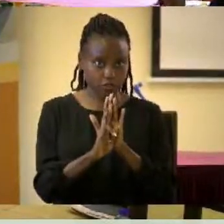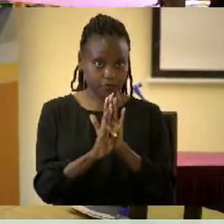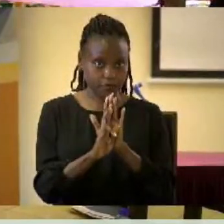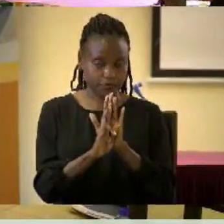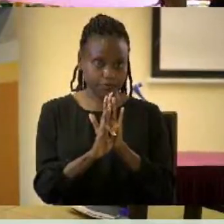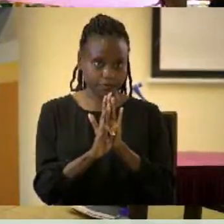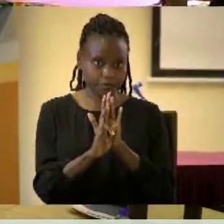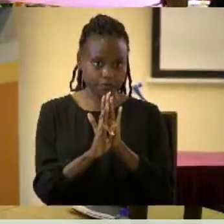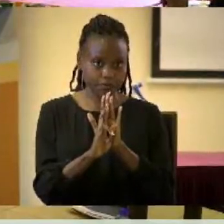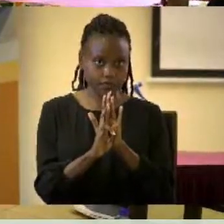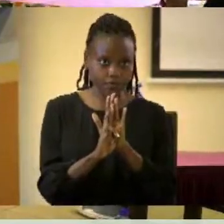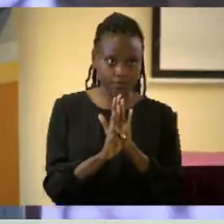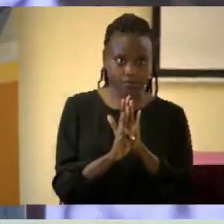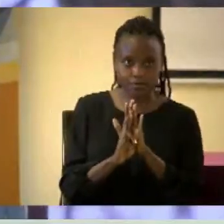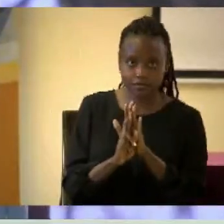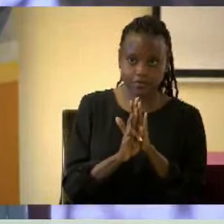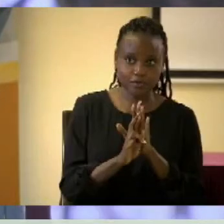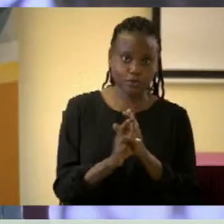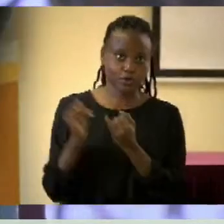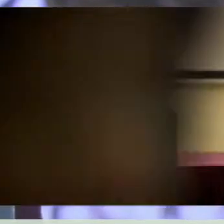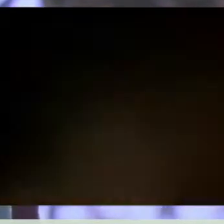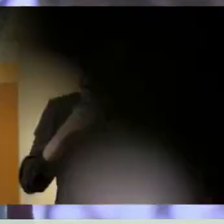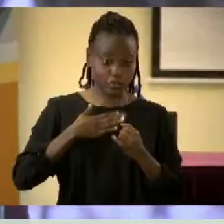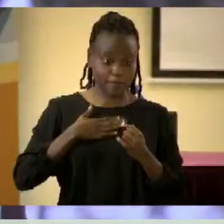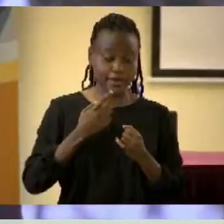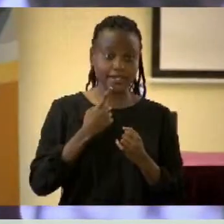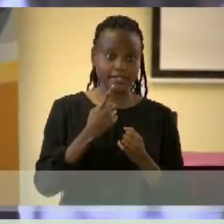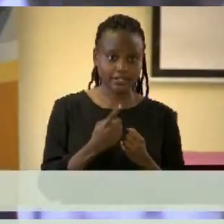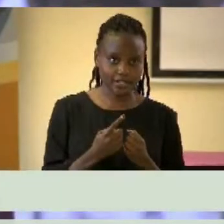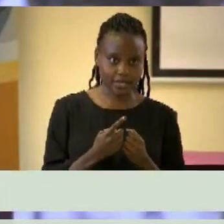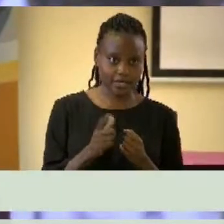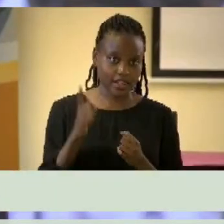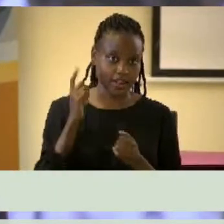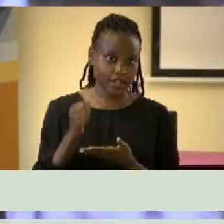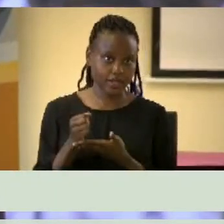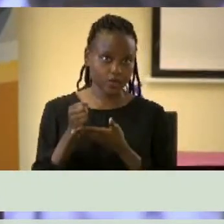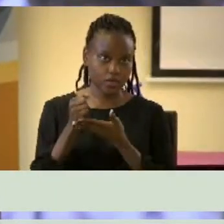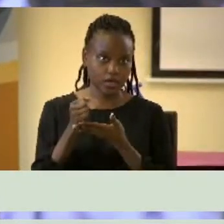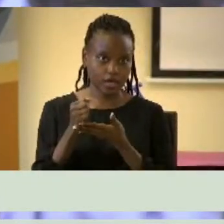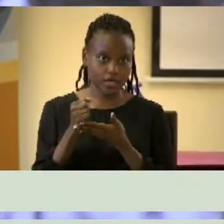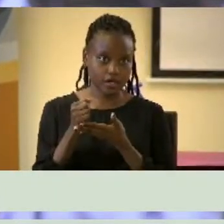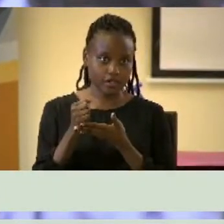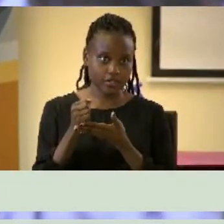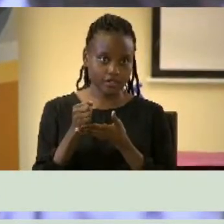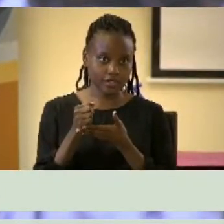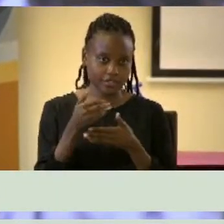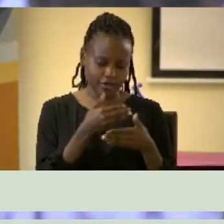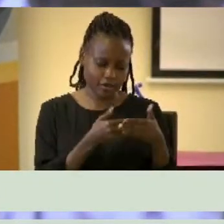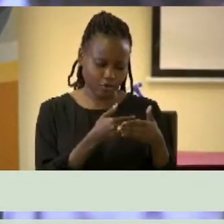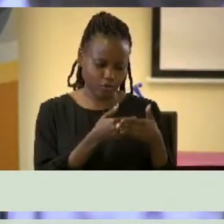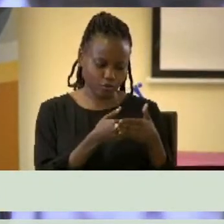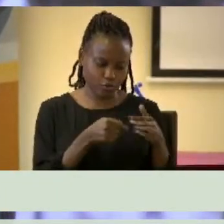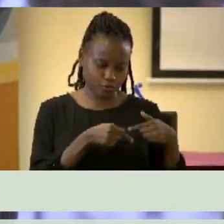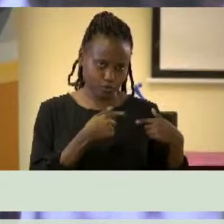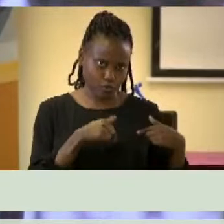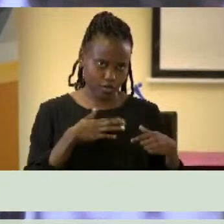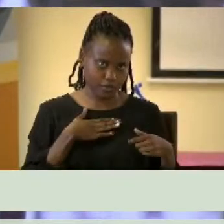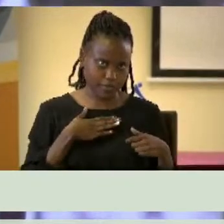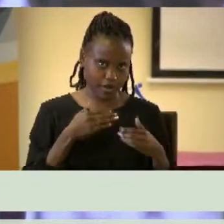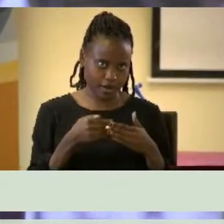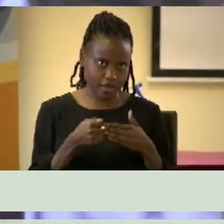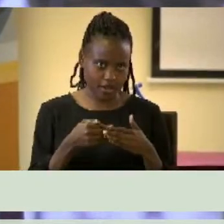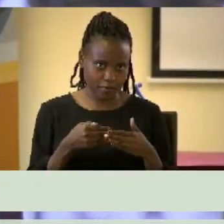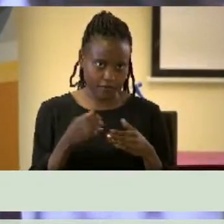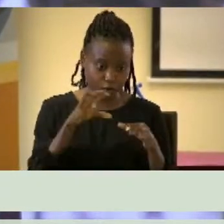As my introducer said, legal aid is very close to my heart. And